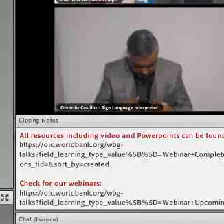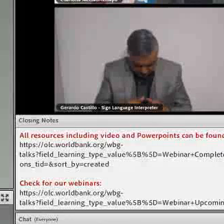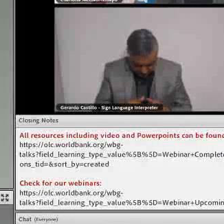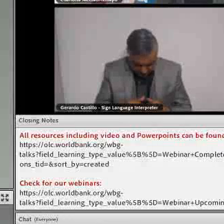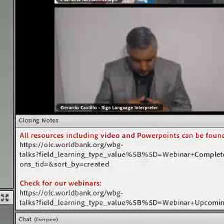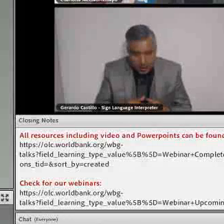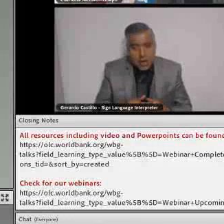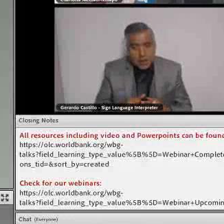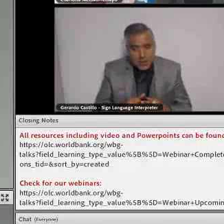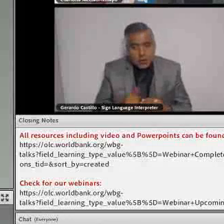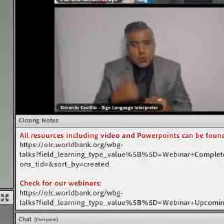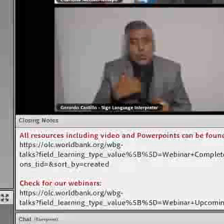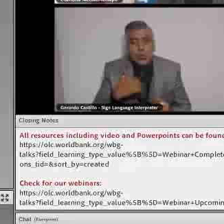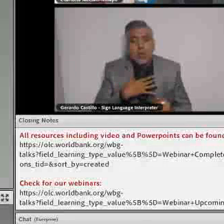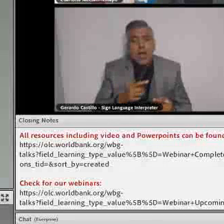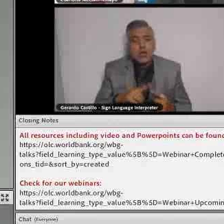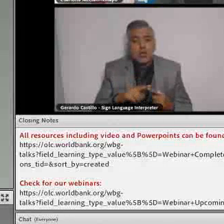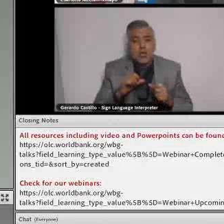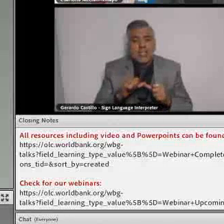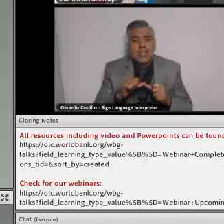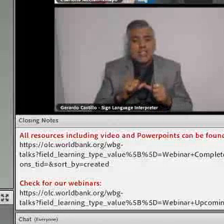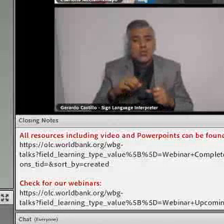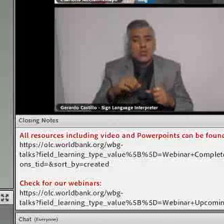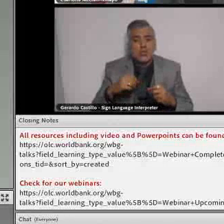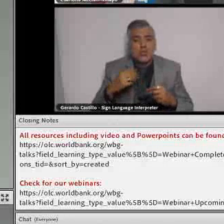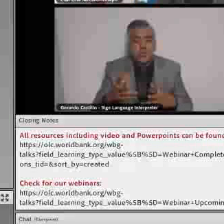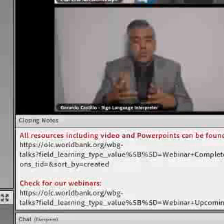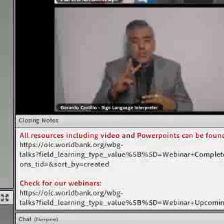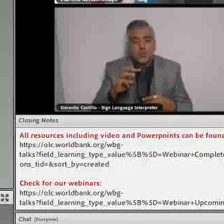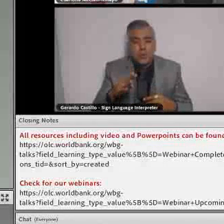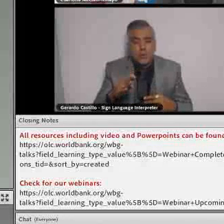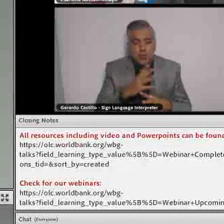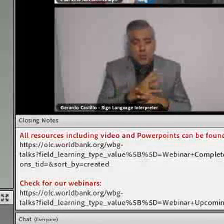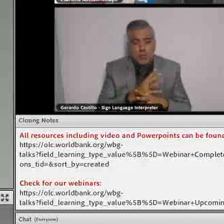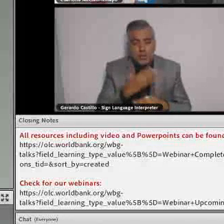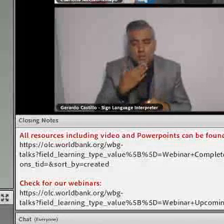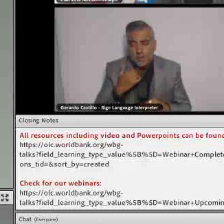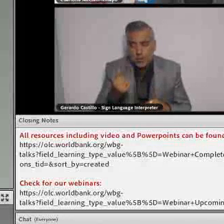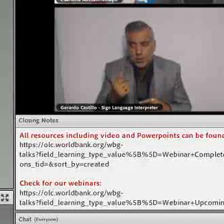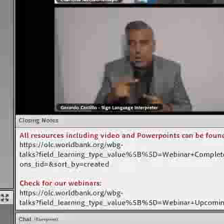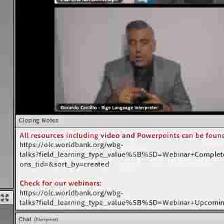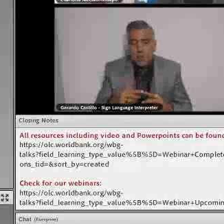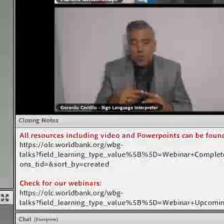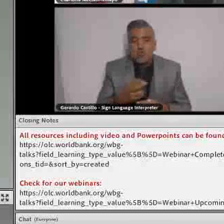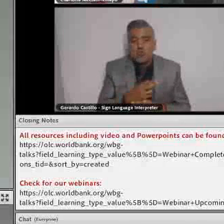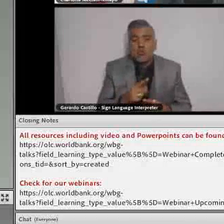to continue to make these webinars better and more useful to you.